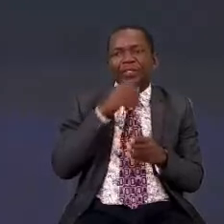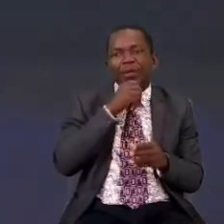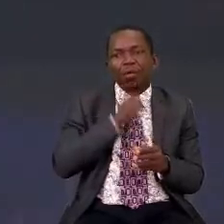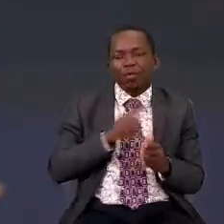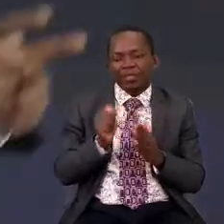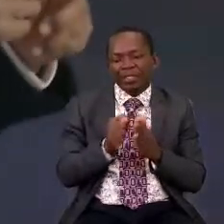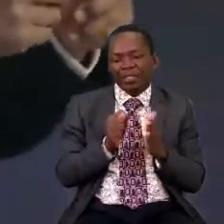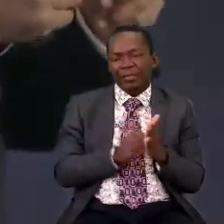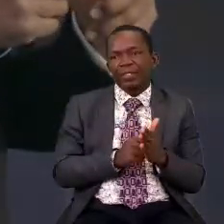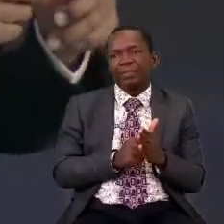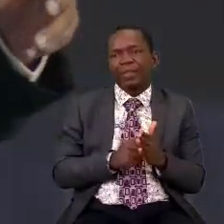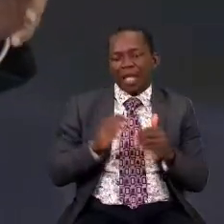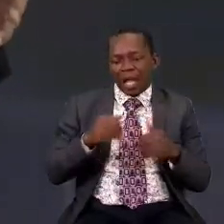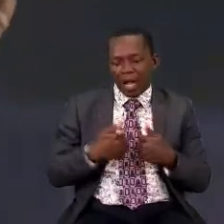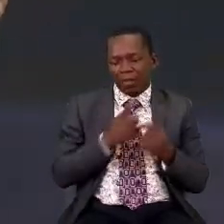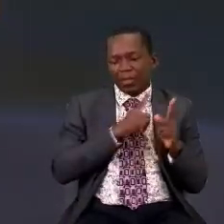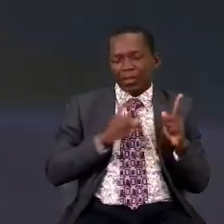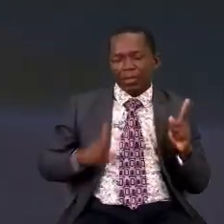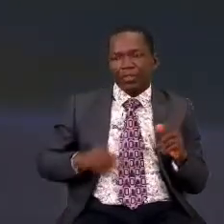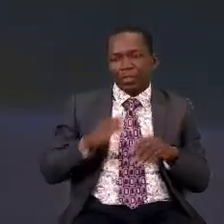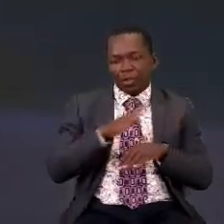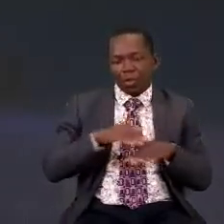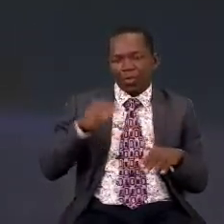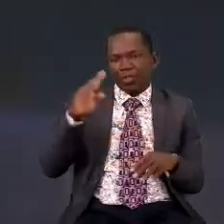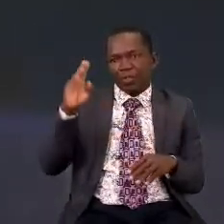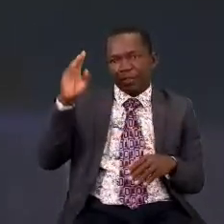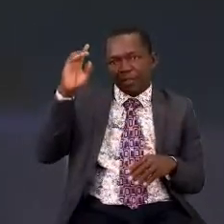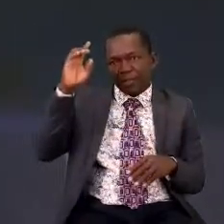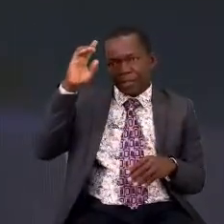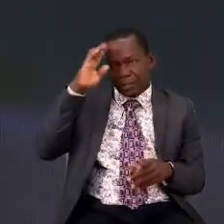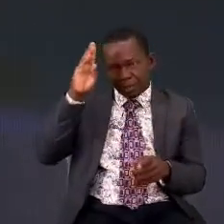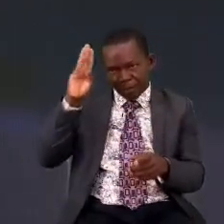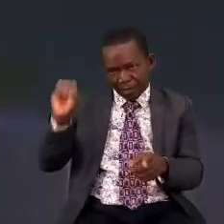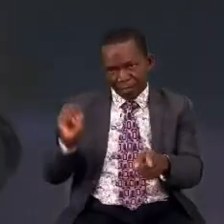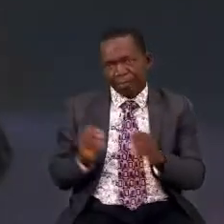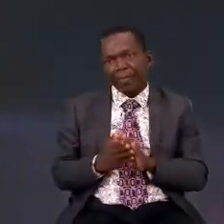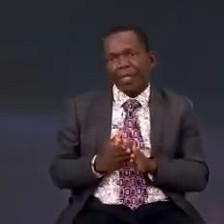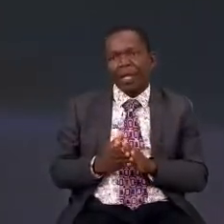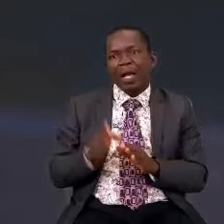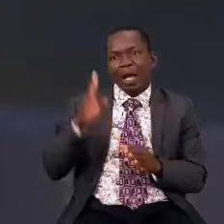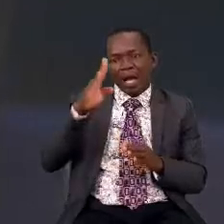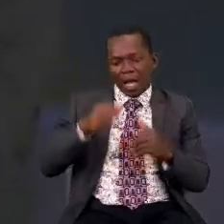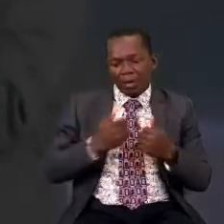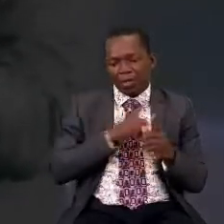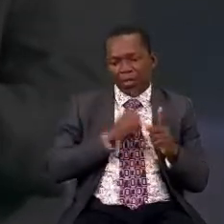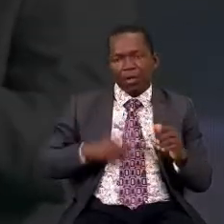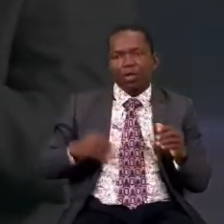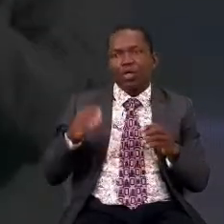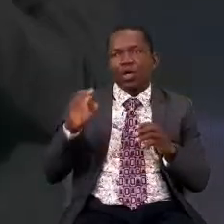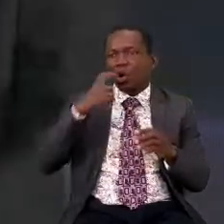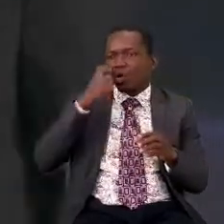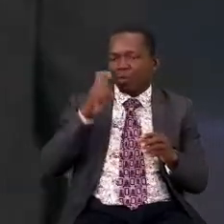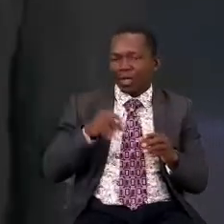commissioned him, how the Lord propelled him into ministry. And we learn from that